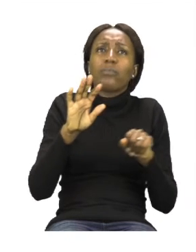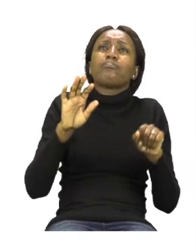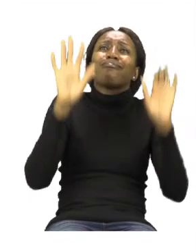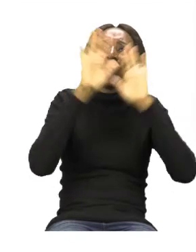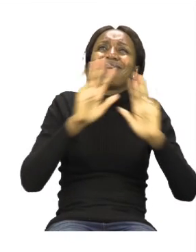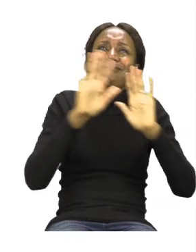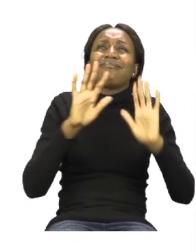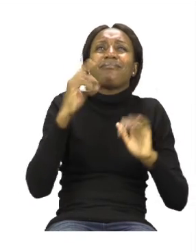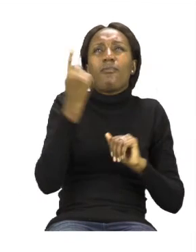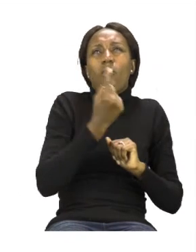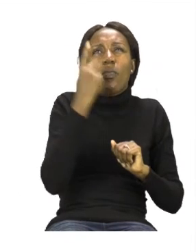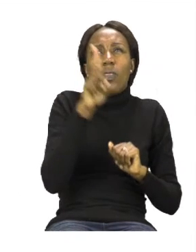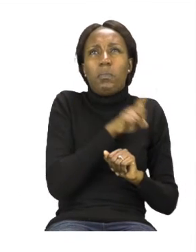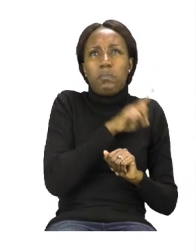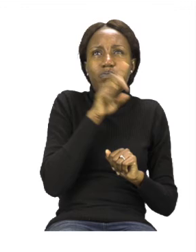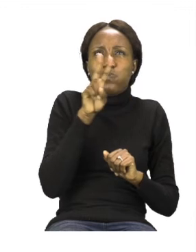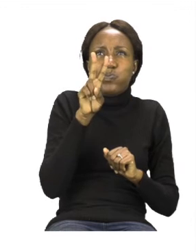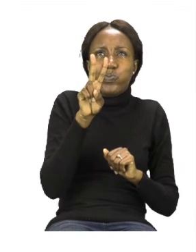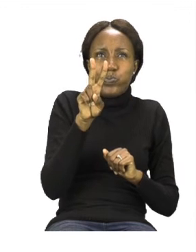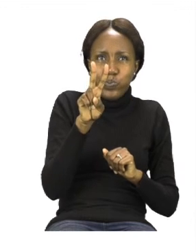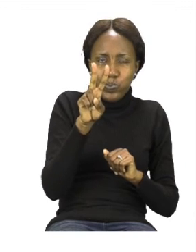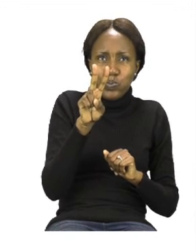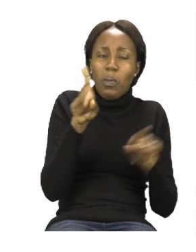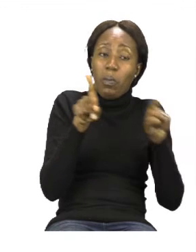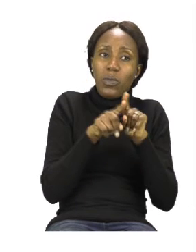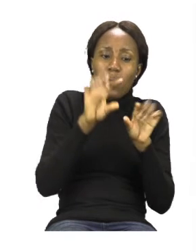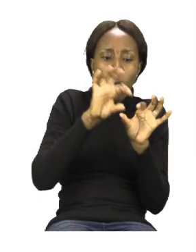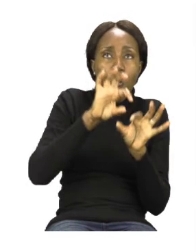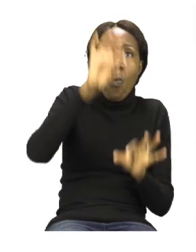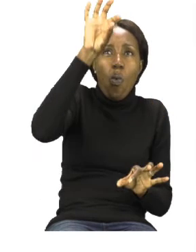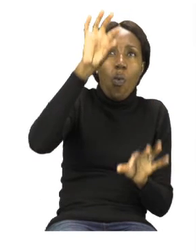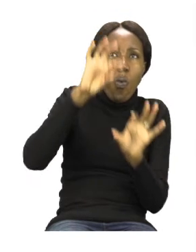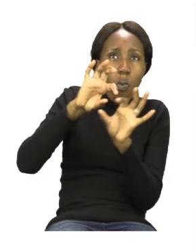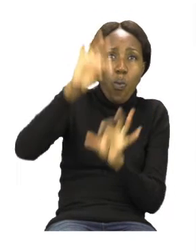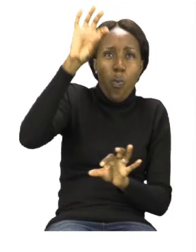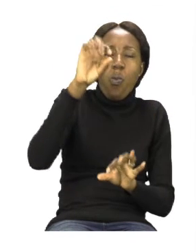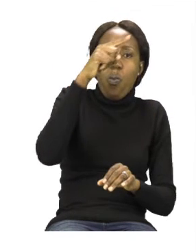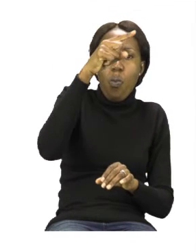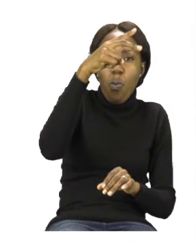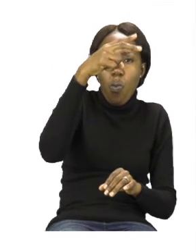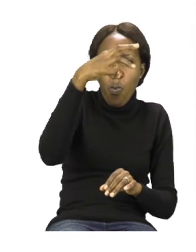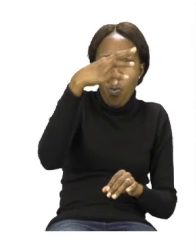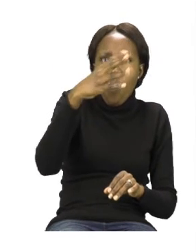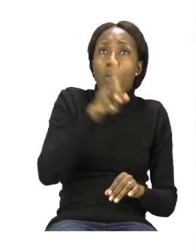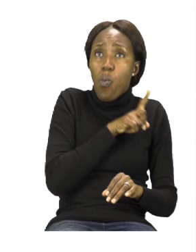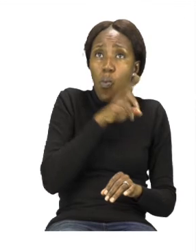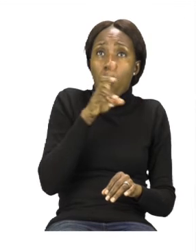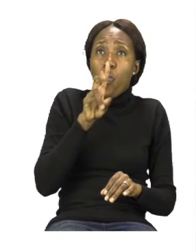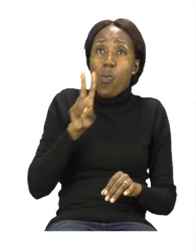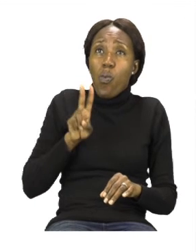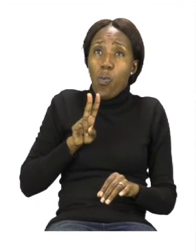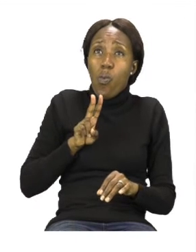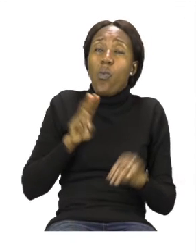12. The same is going to be done for the blocks. You're going to count 12 blocks and only